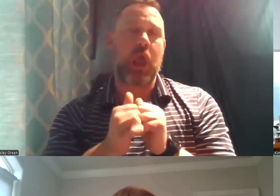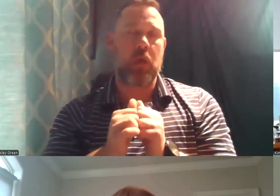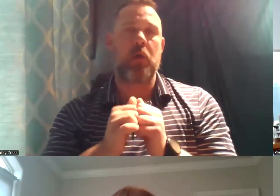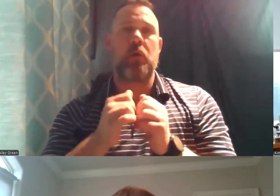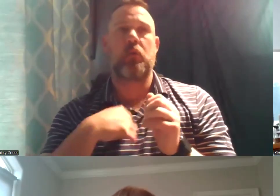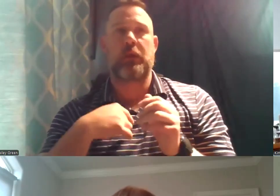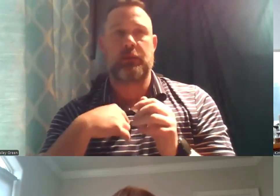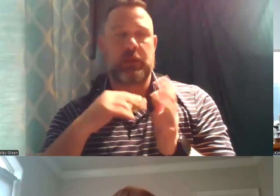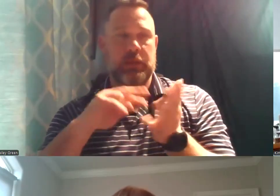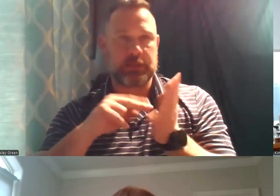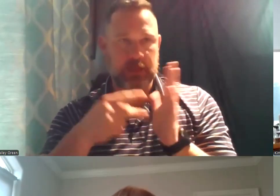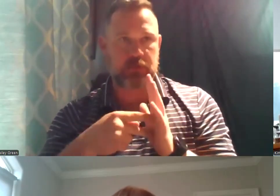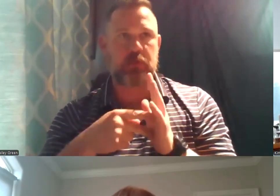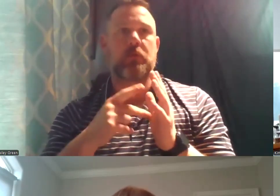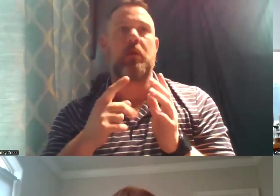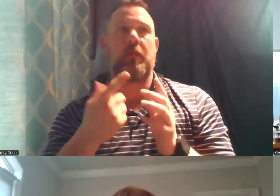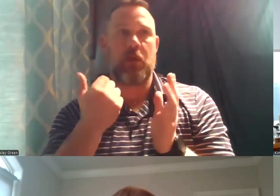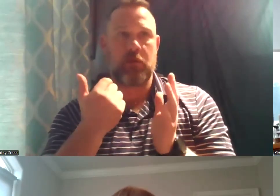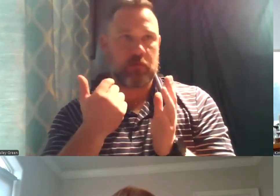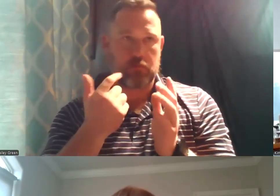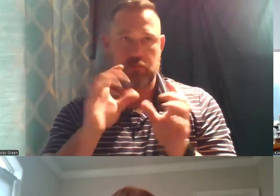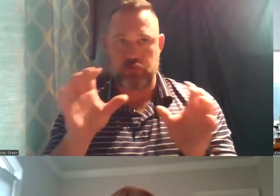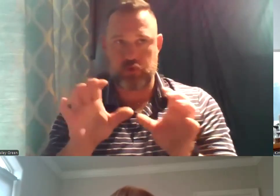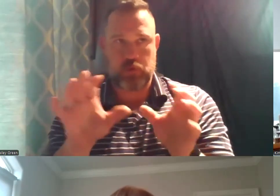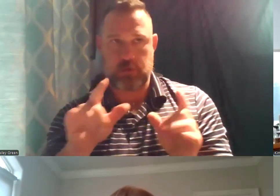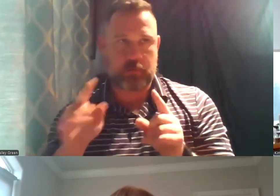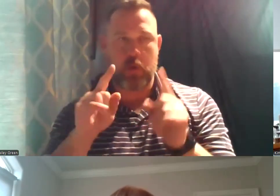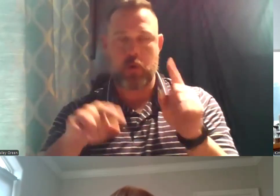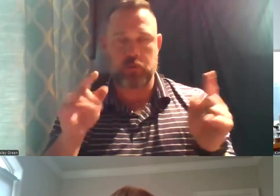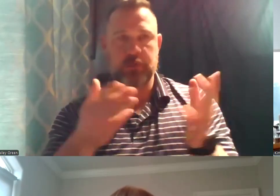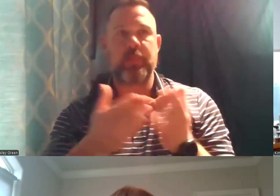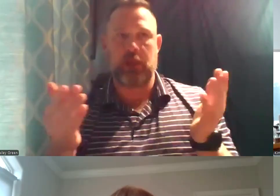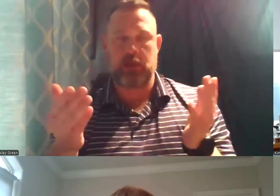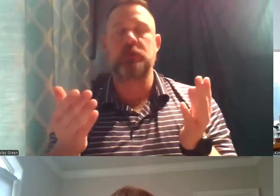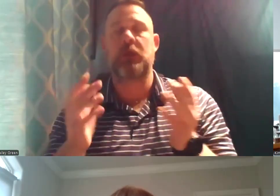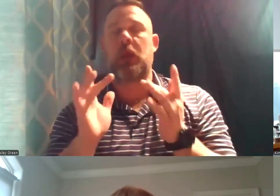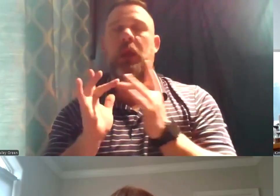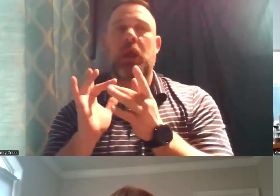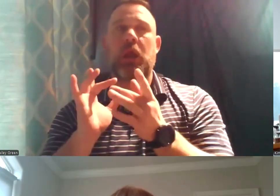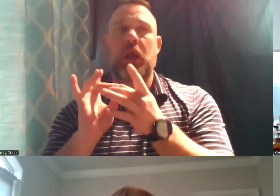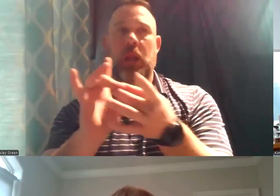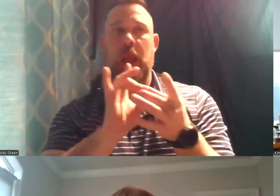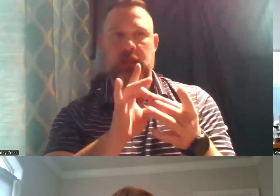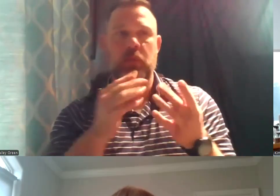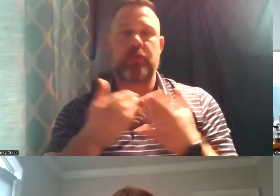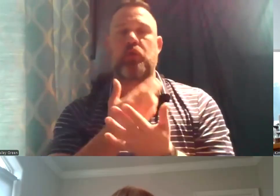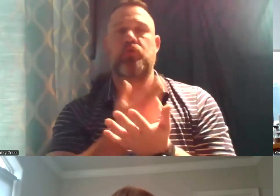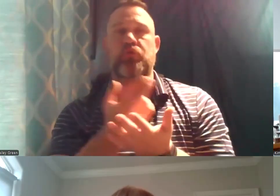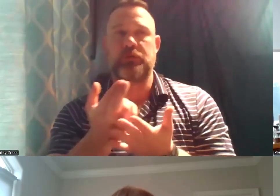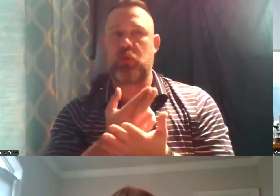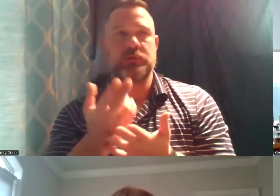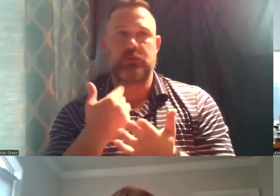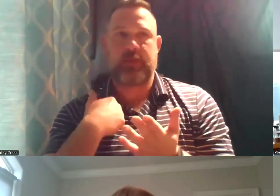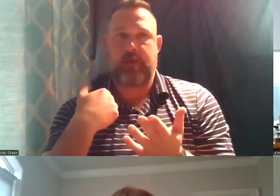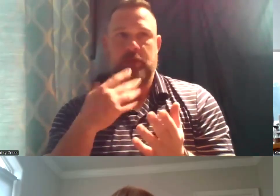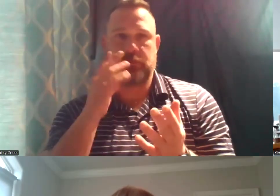very intentional about people who can maybe not do either of those things, and are maybe connecting with other and new resources that they haven't navigated